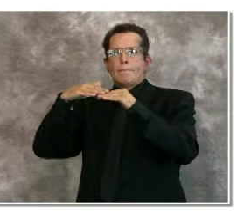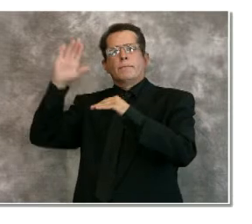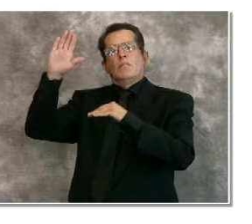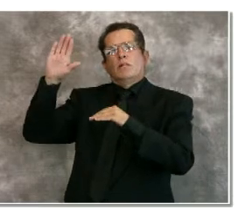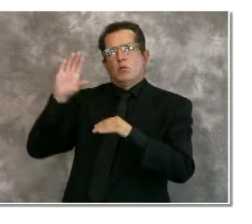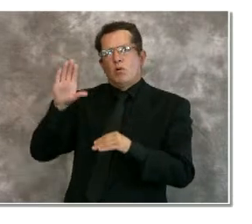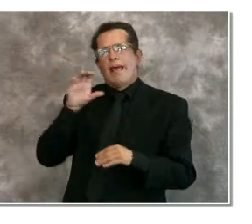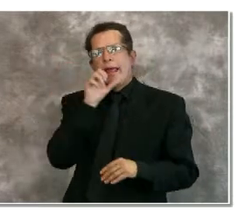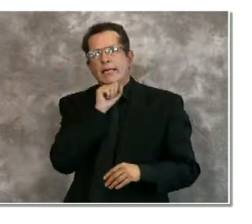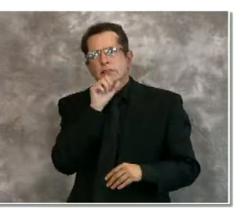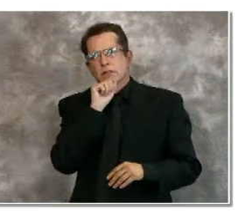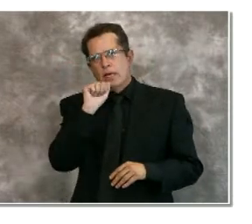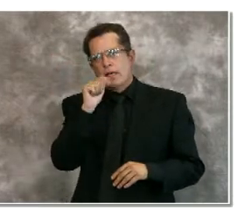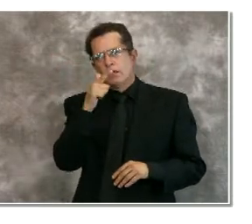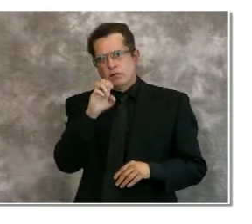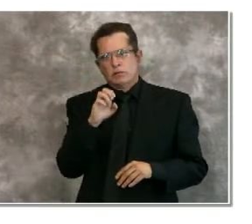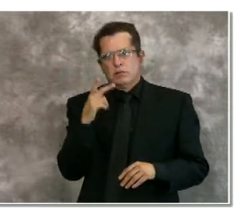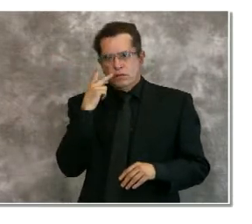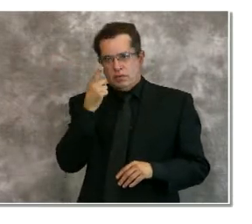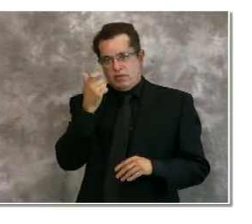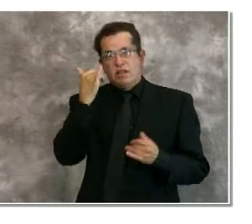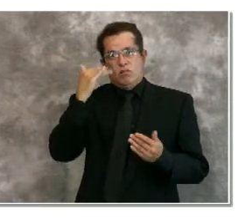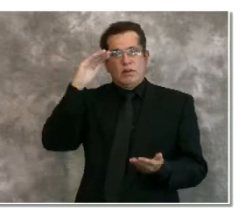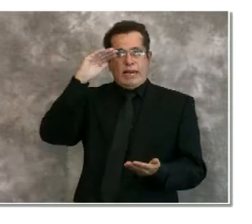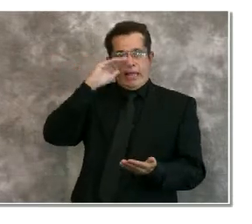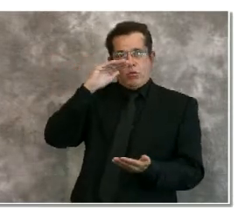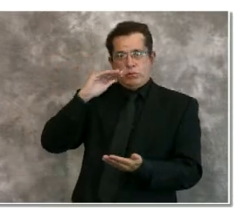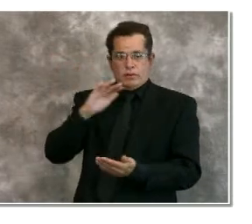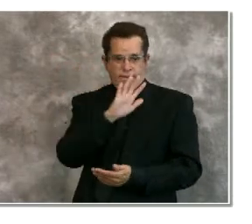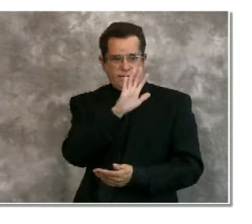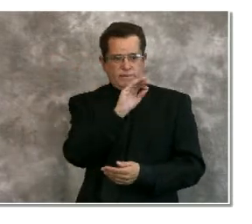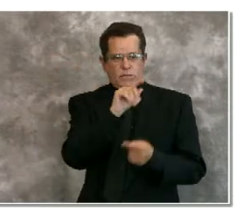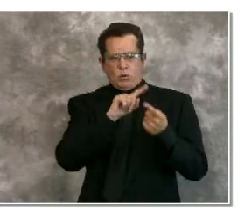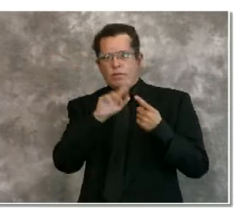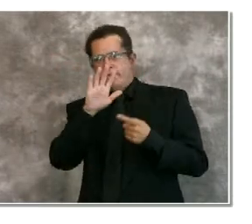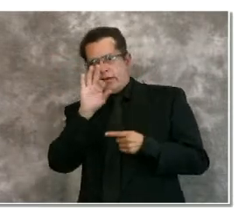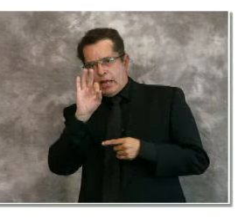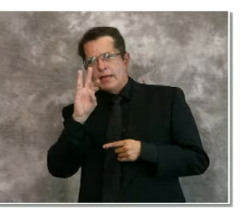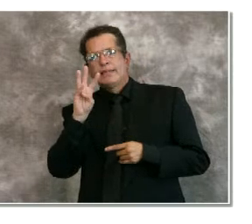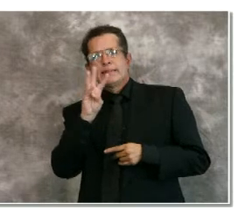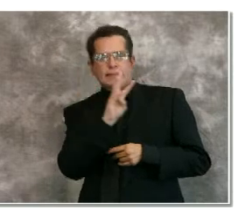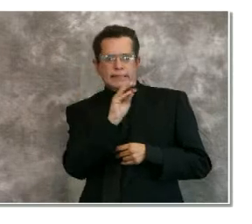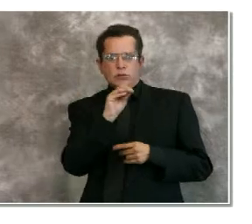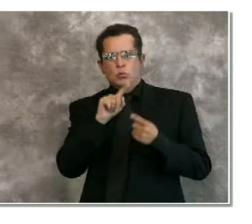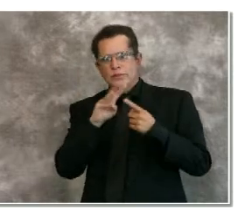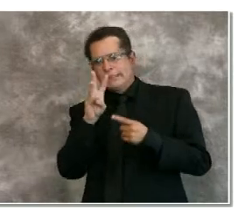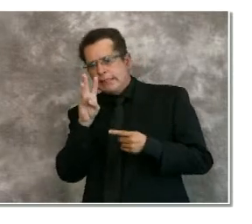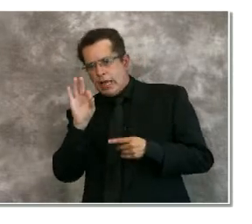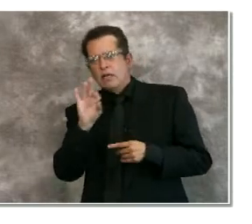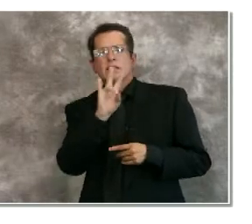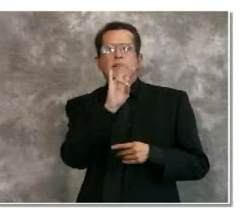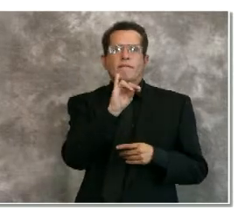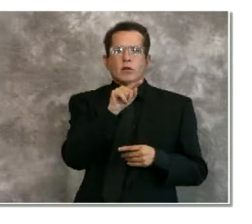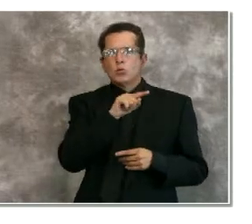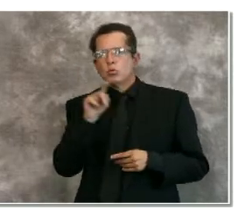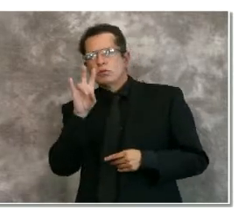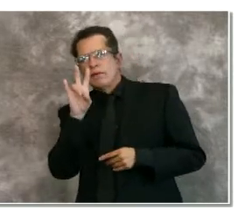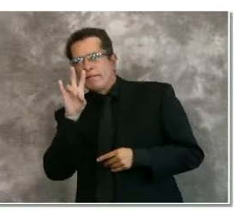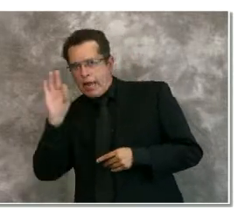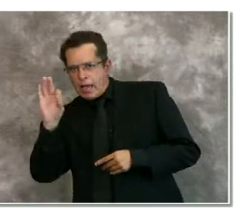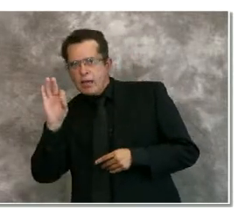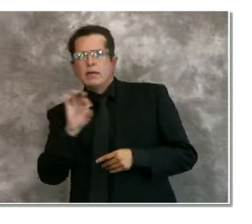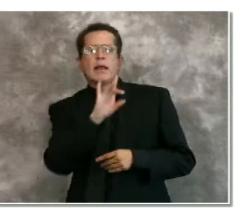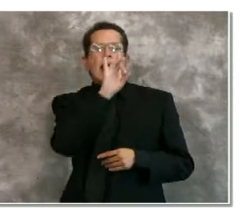shows a persistent decrease from 50 to 59, 60 to 69, 70 to 79, and 80